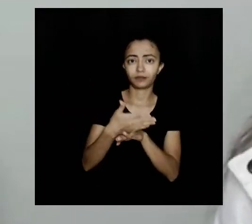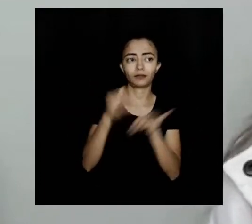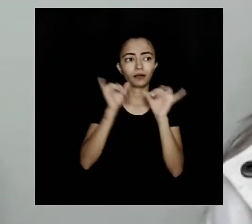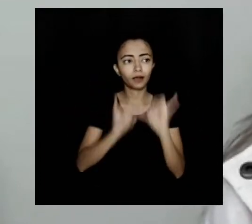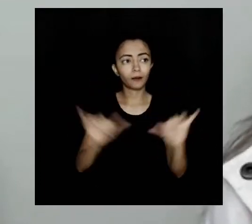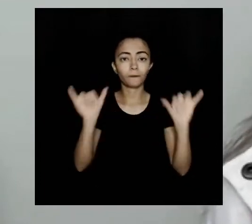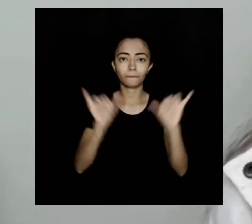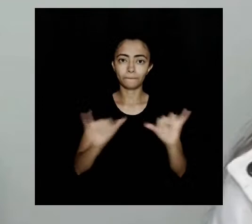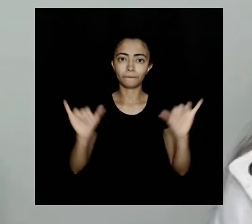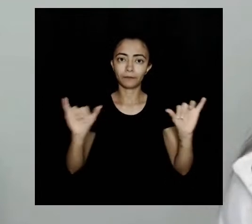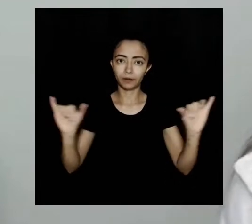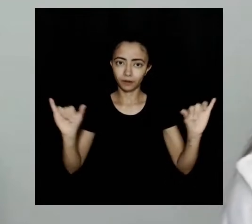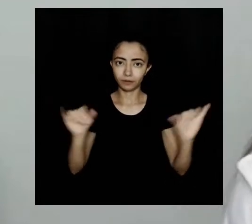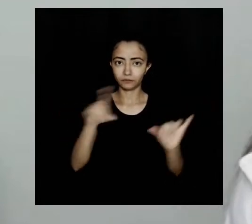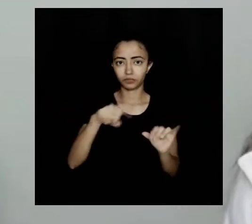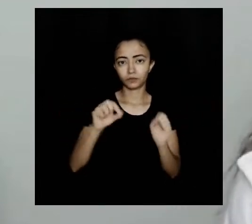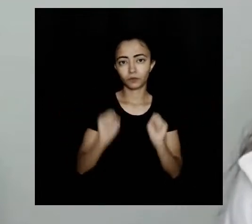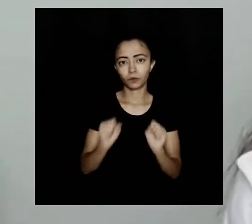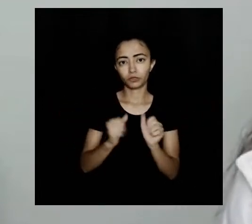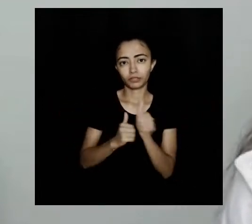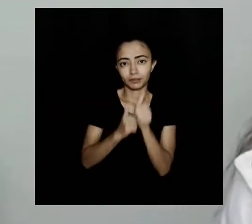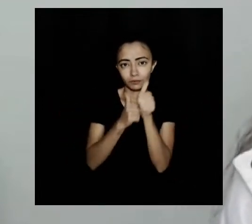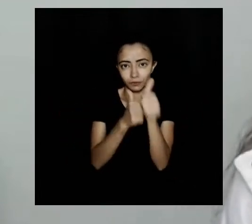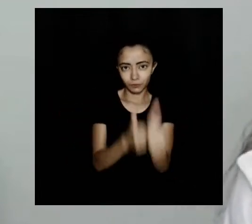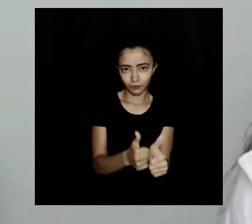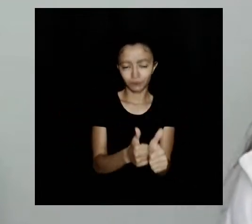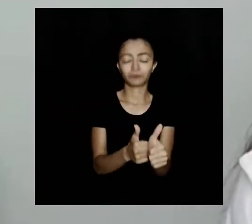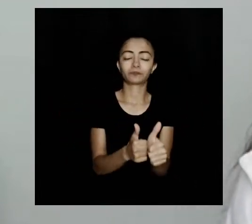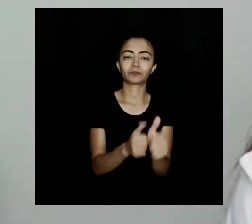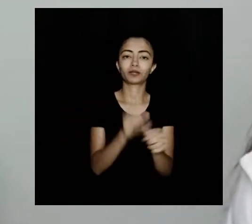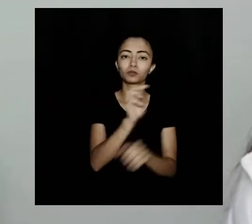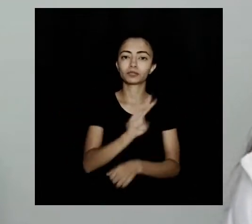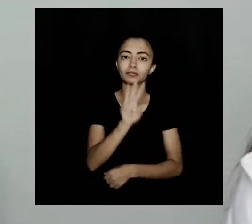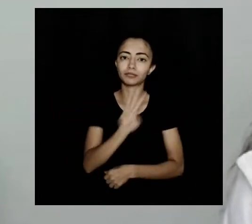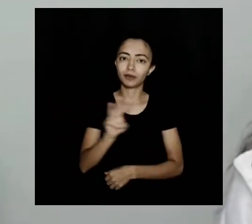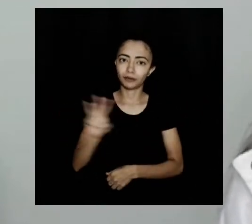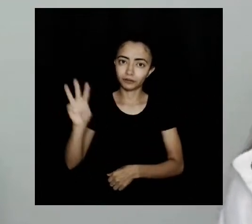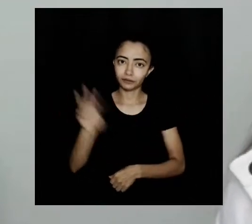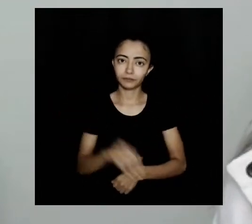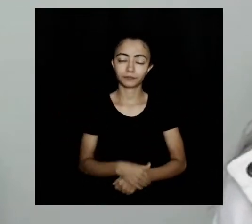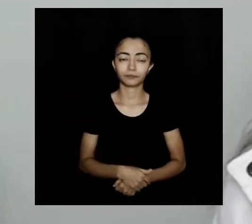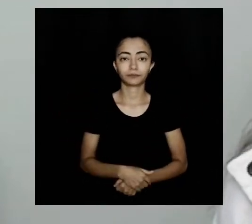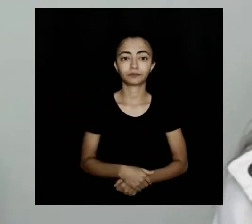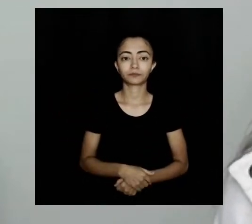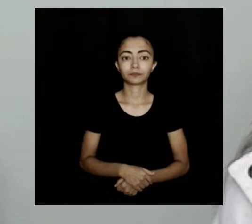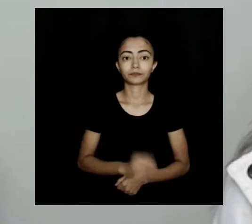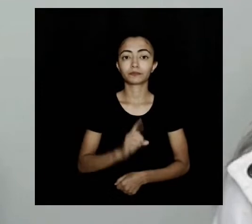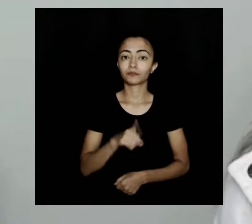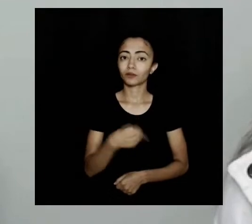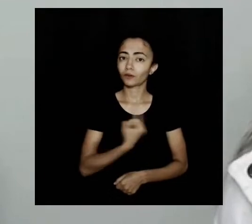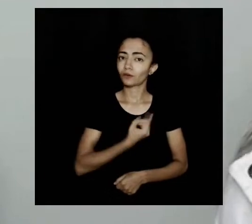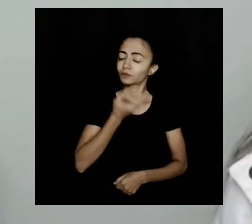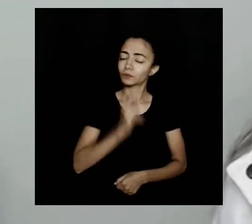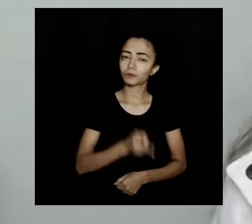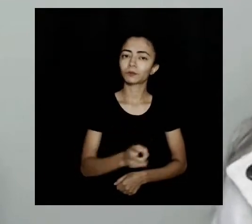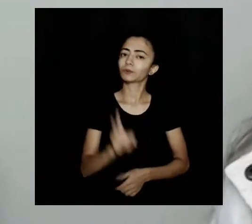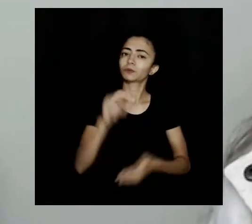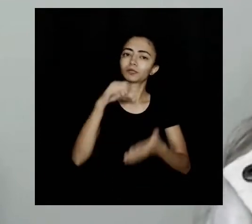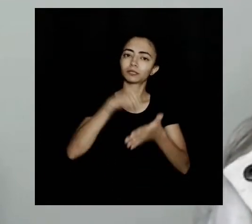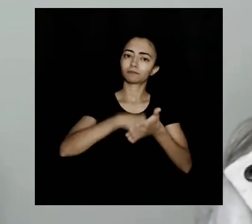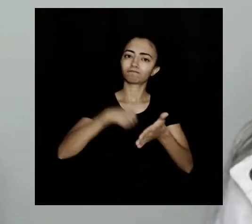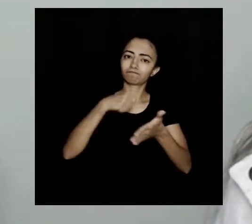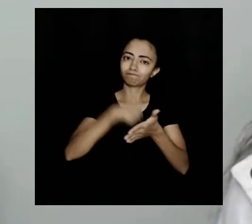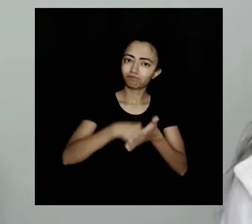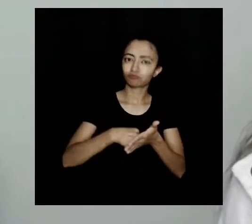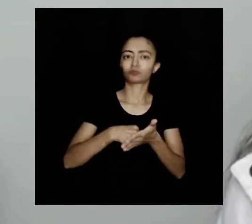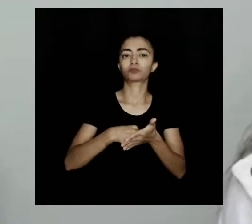participate in this campaign. Please follow our campaign on the website and all of our social media platforms, and